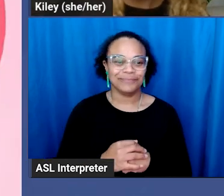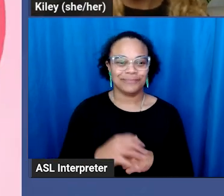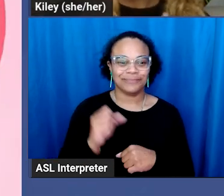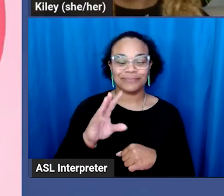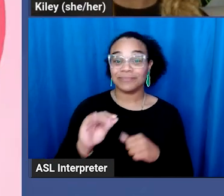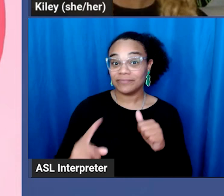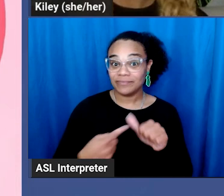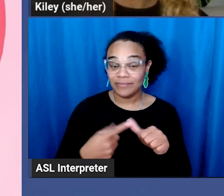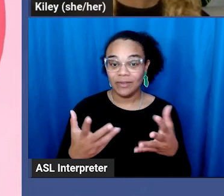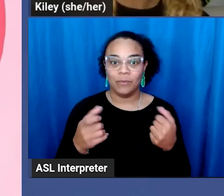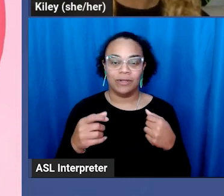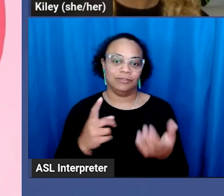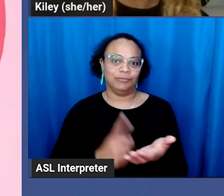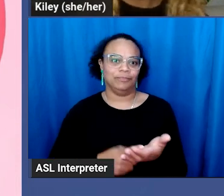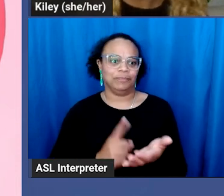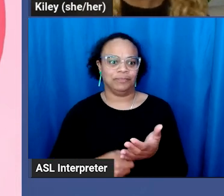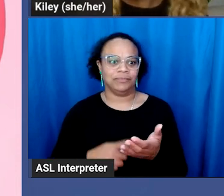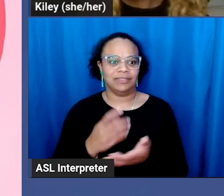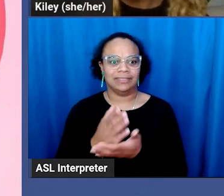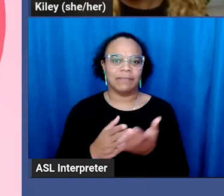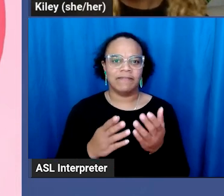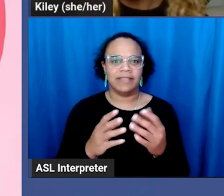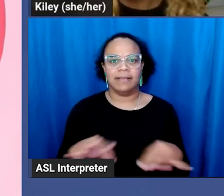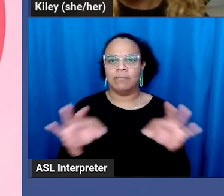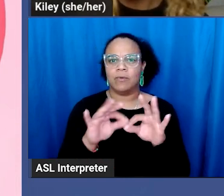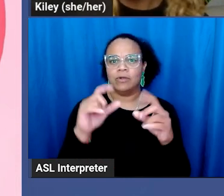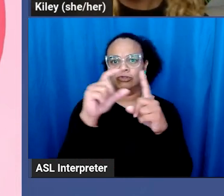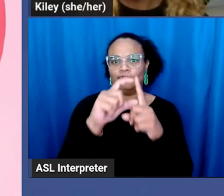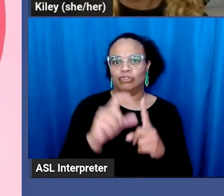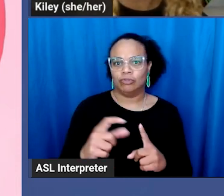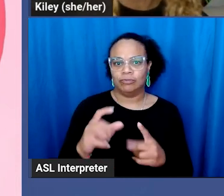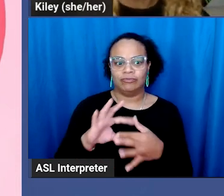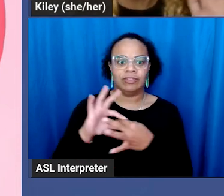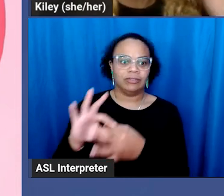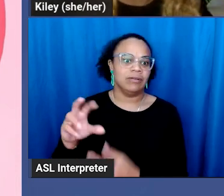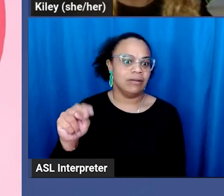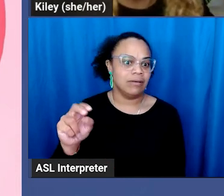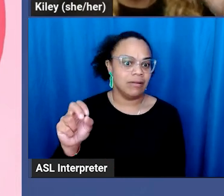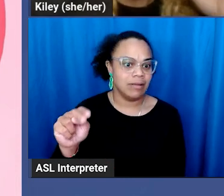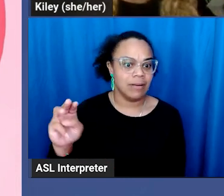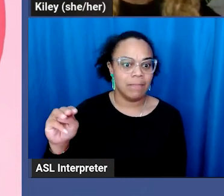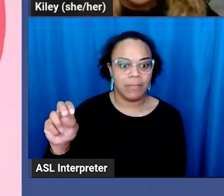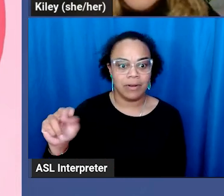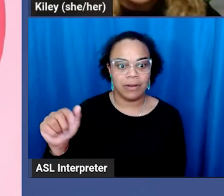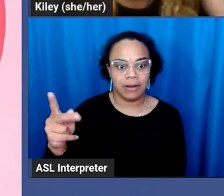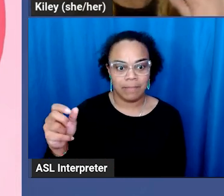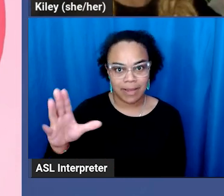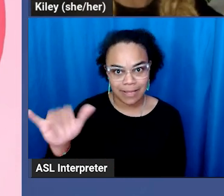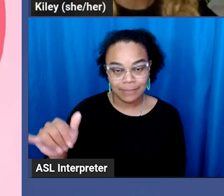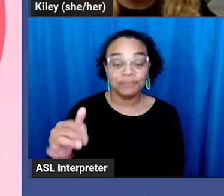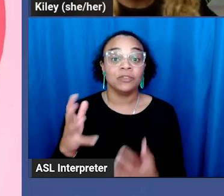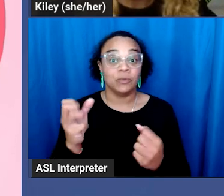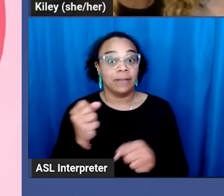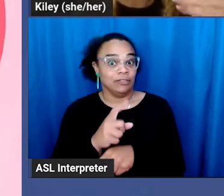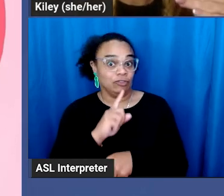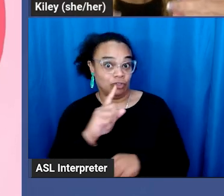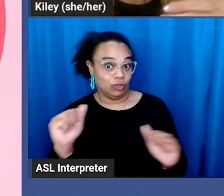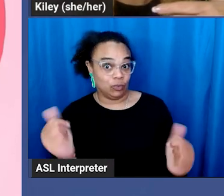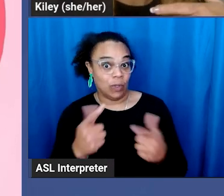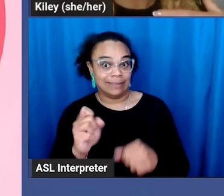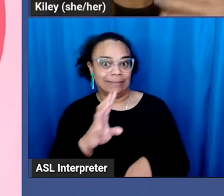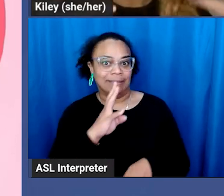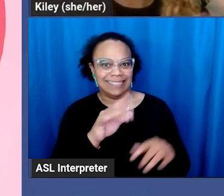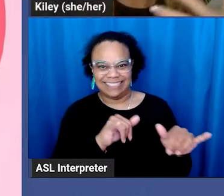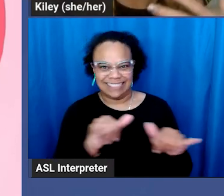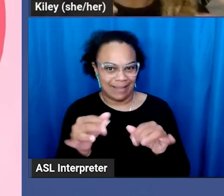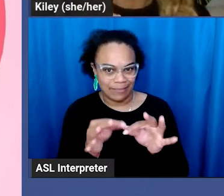So first I want to talk about some of the key terms in non-monogamy, because I want to make sure we're all speaking the same language